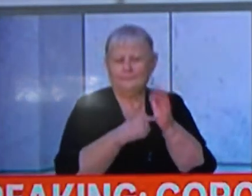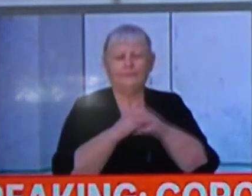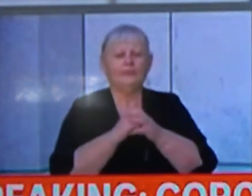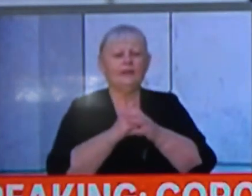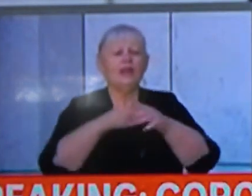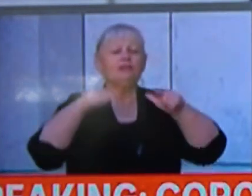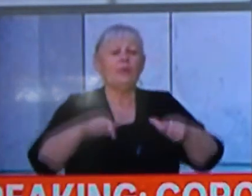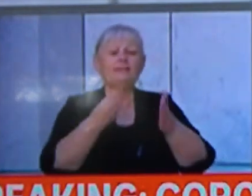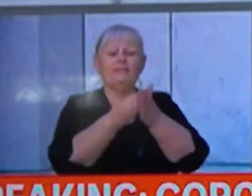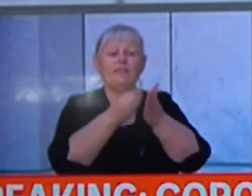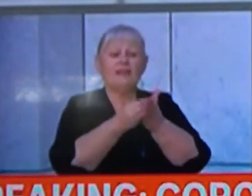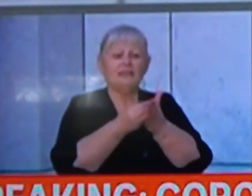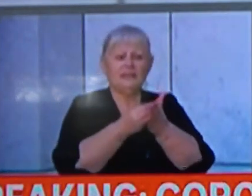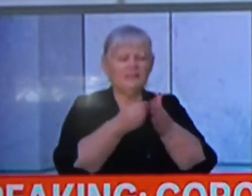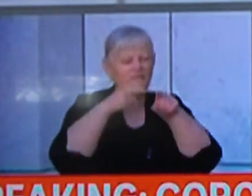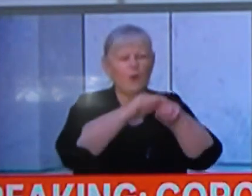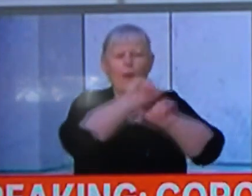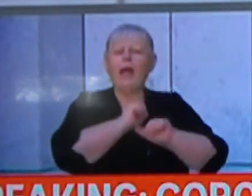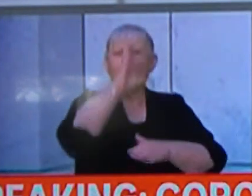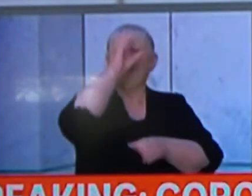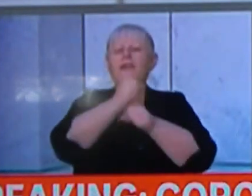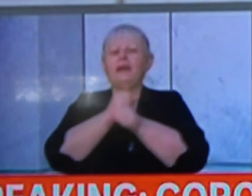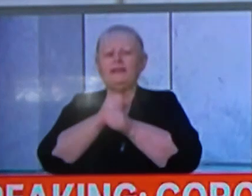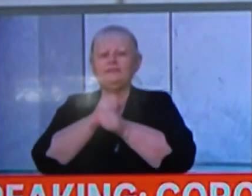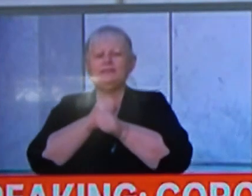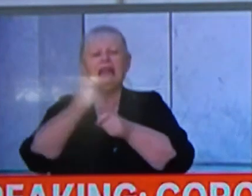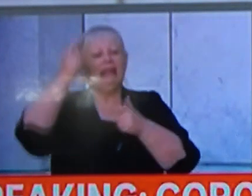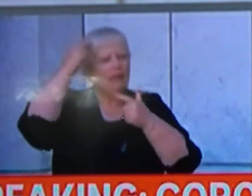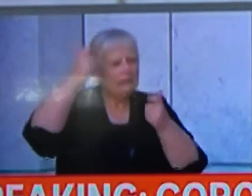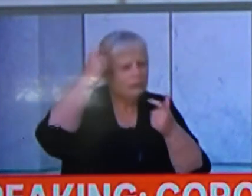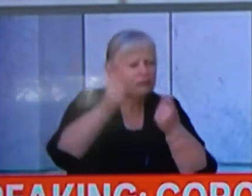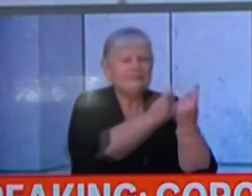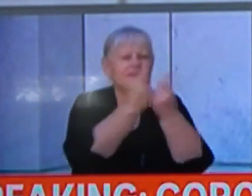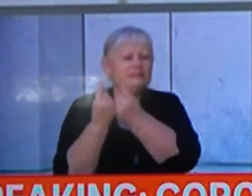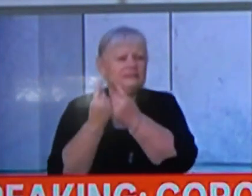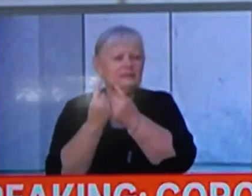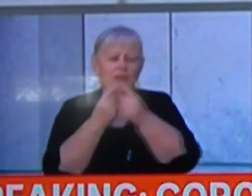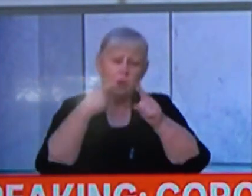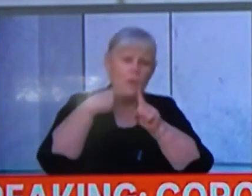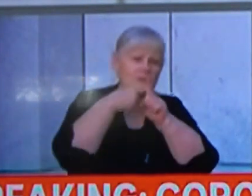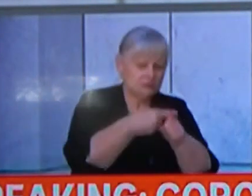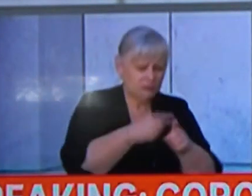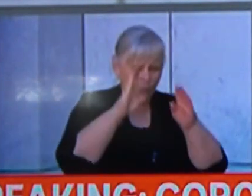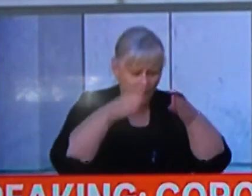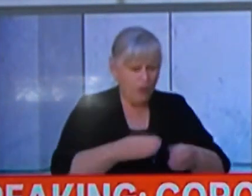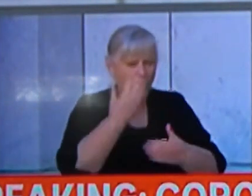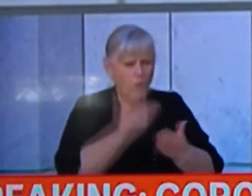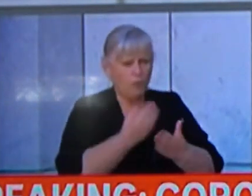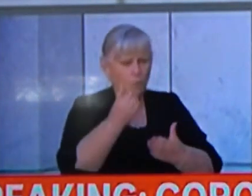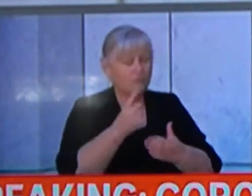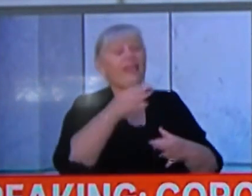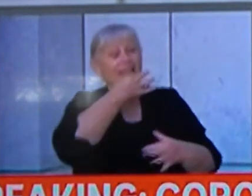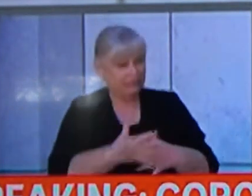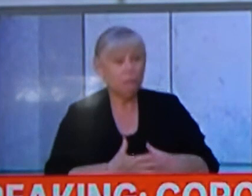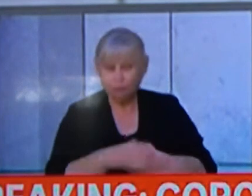This package is consistent with our principles. The initiatives are targeted, are